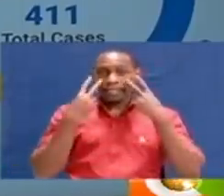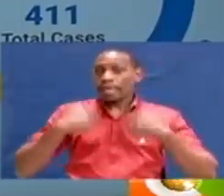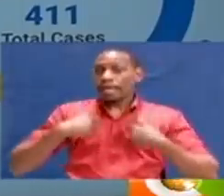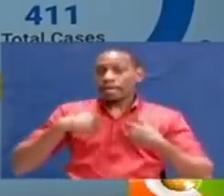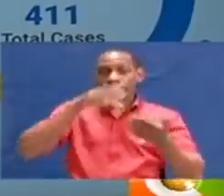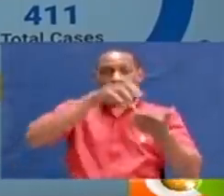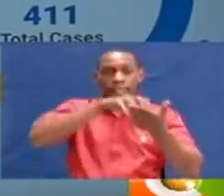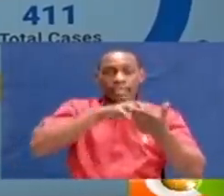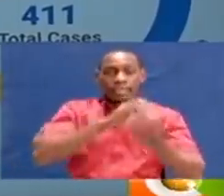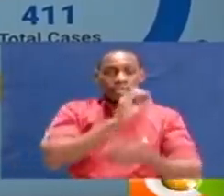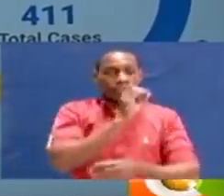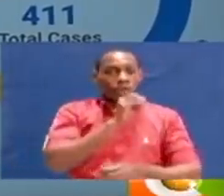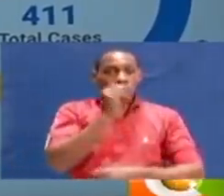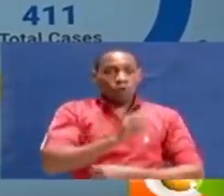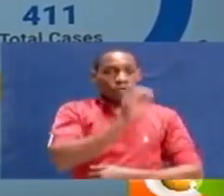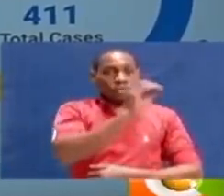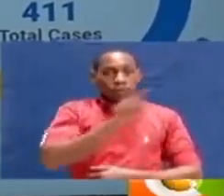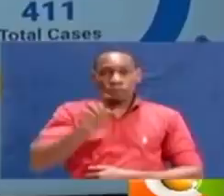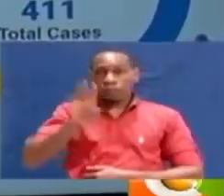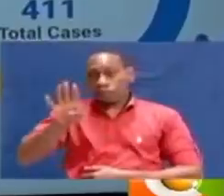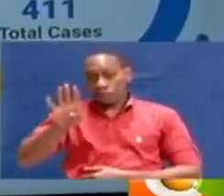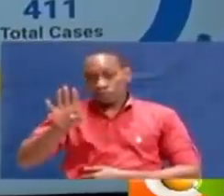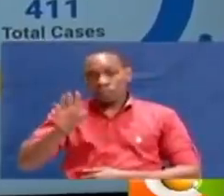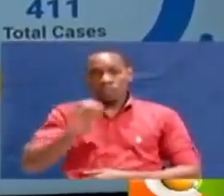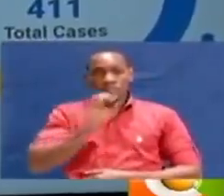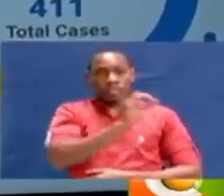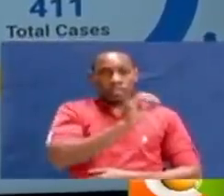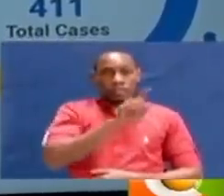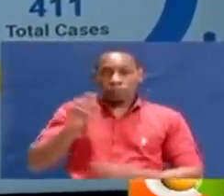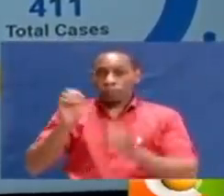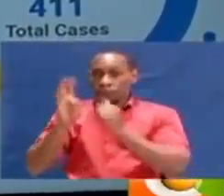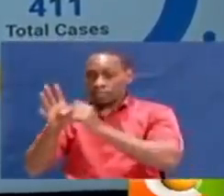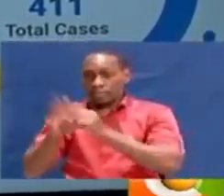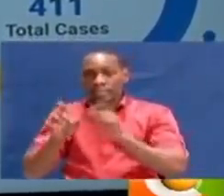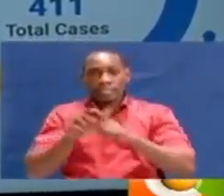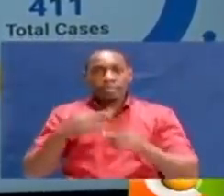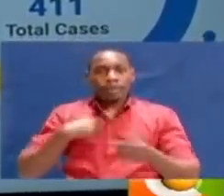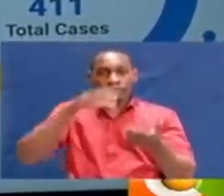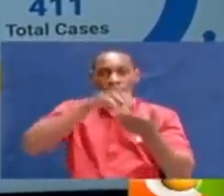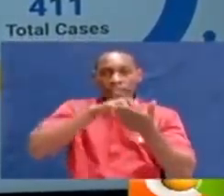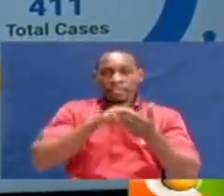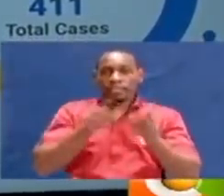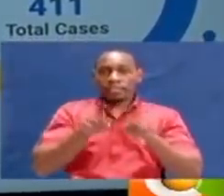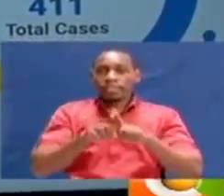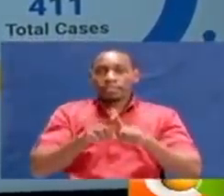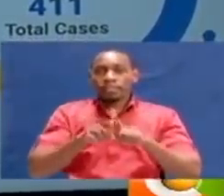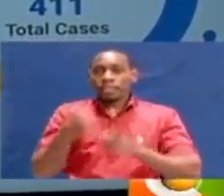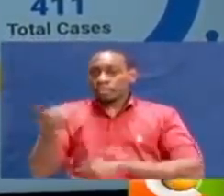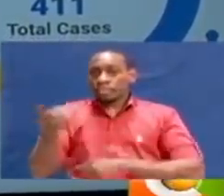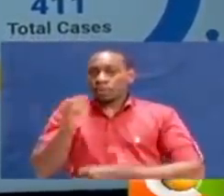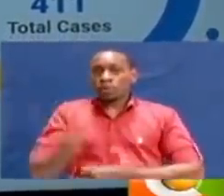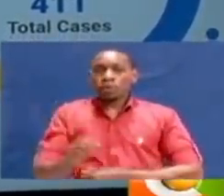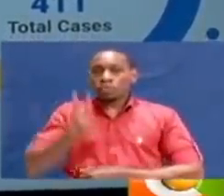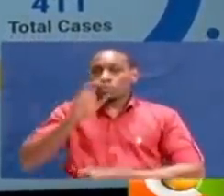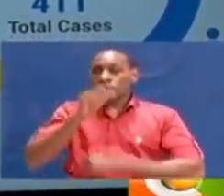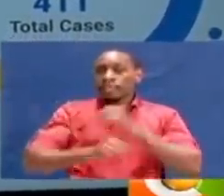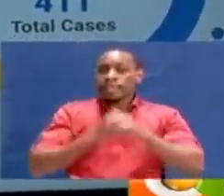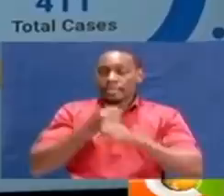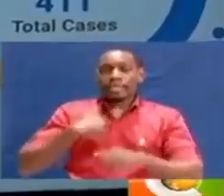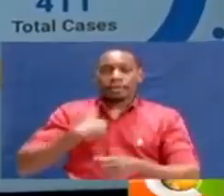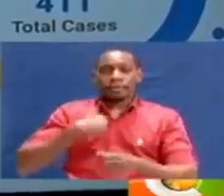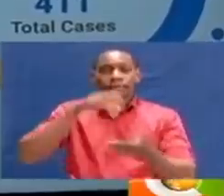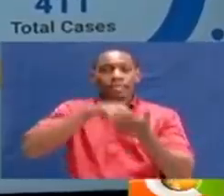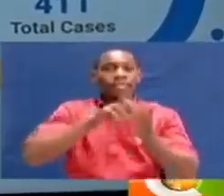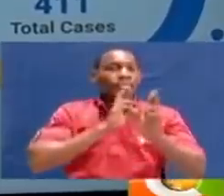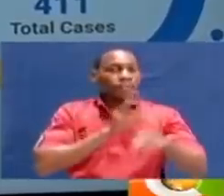of 0 to 4, 0 to 14. In fact, we have cases as young as 2. You know, that's the case we have. When you